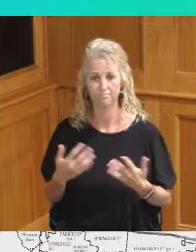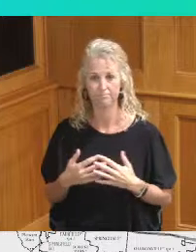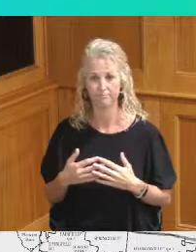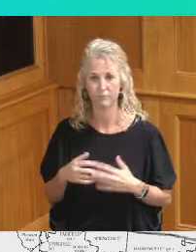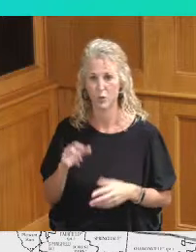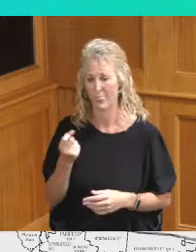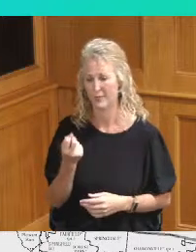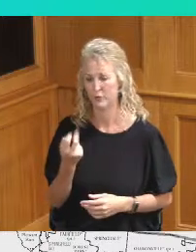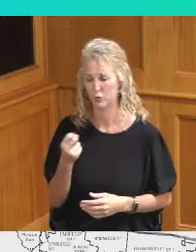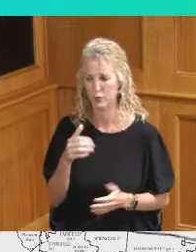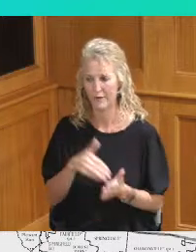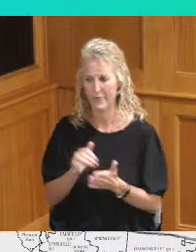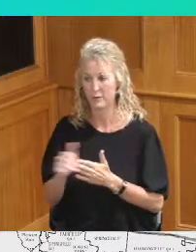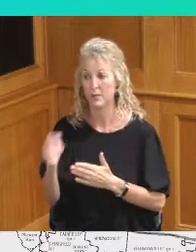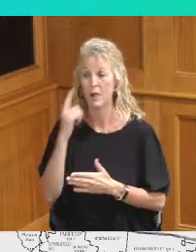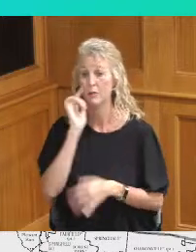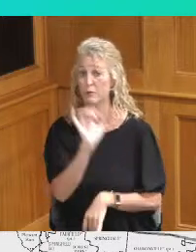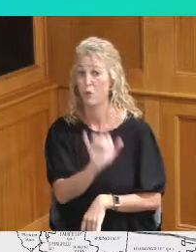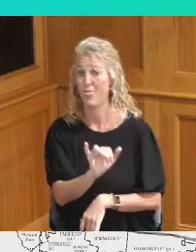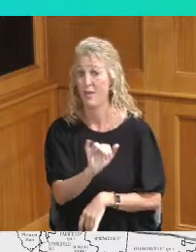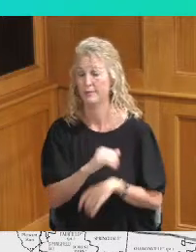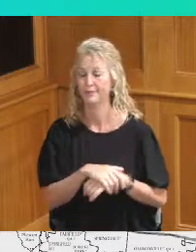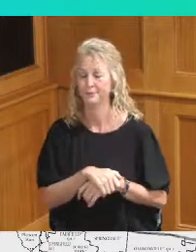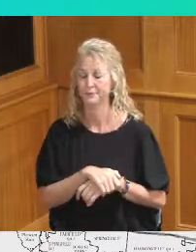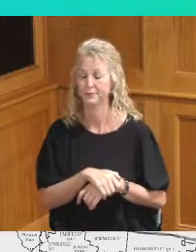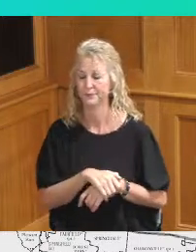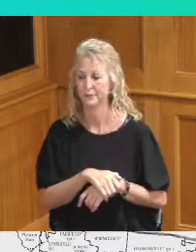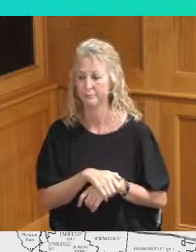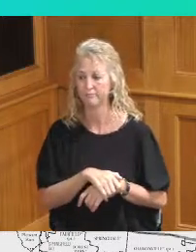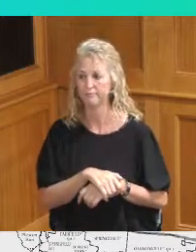of Historic Places and get those development incentives in place.